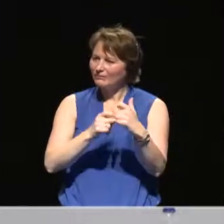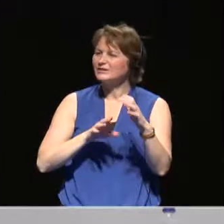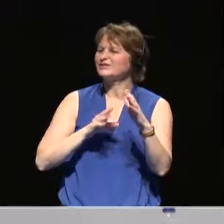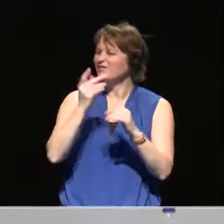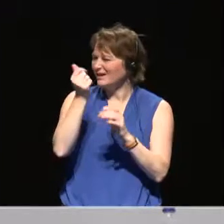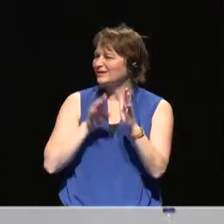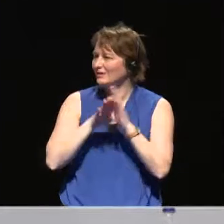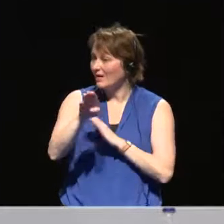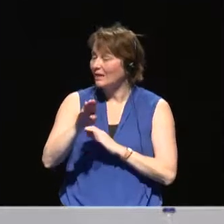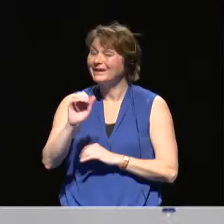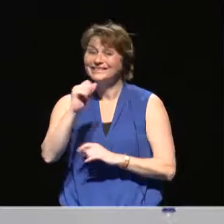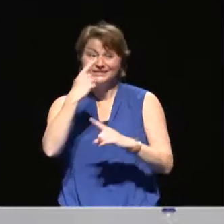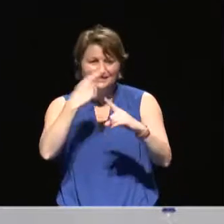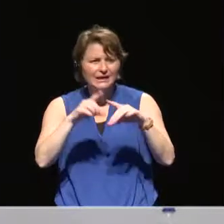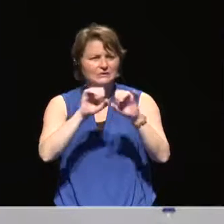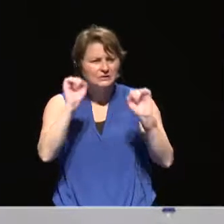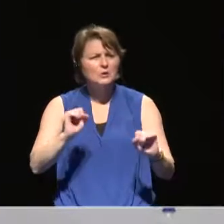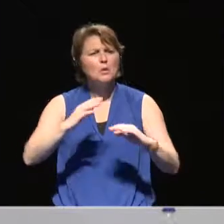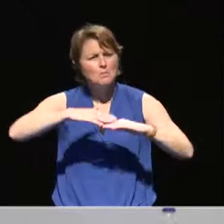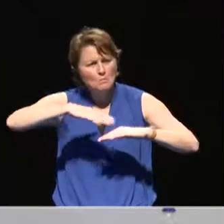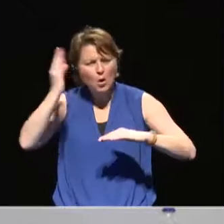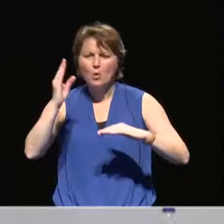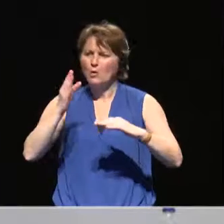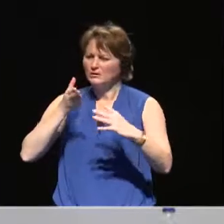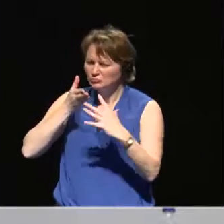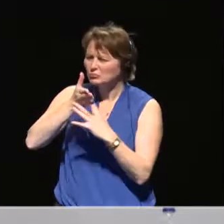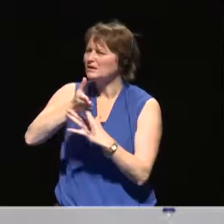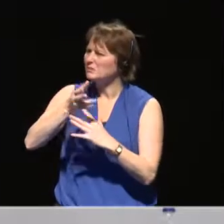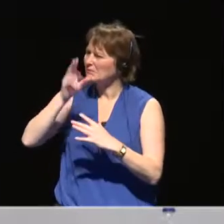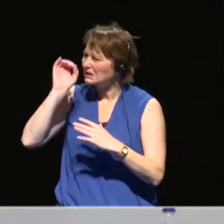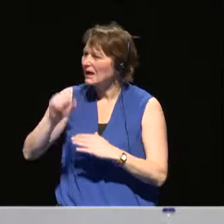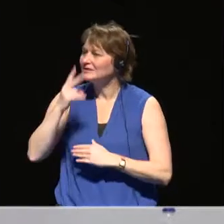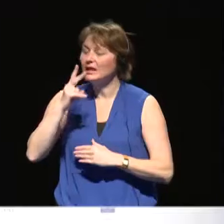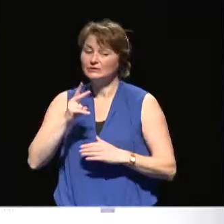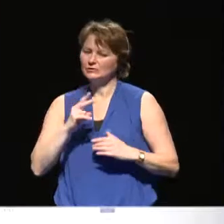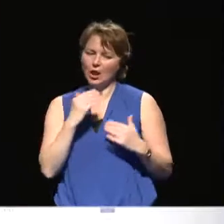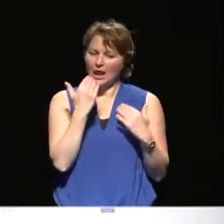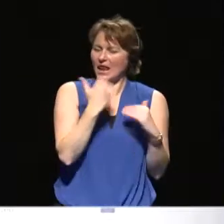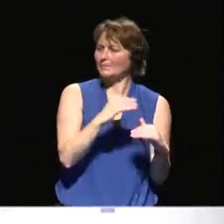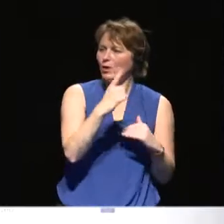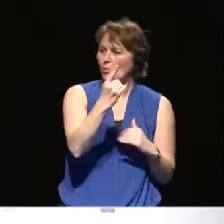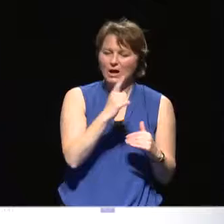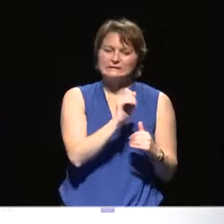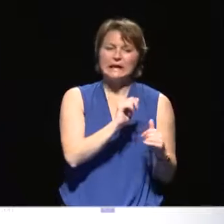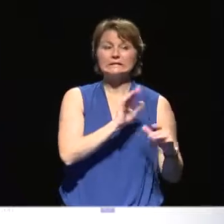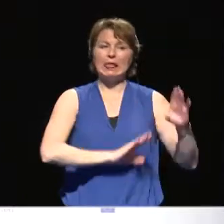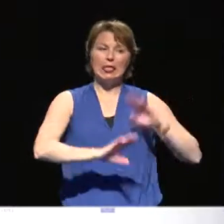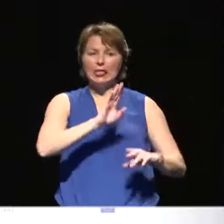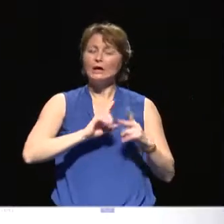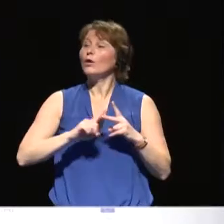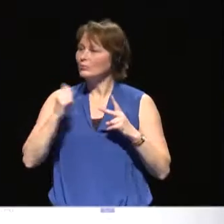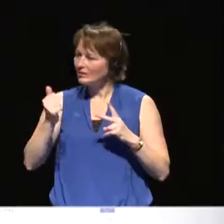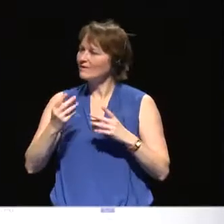systems need to be made more transparent to limit tax avoidance and illicit financial flows. As you said before,